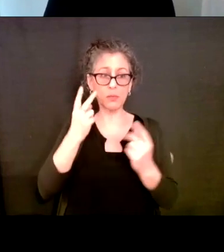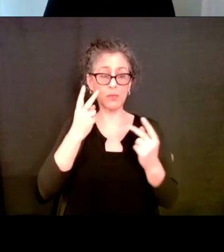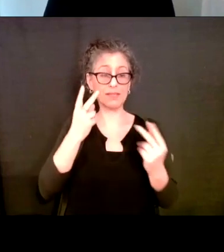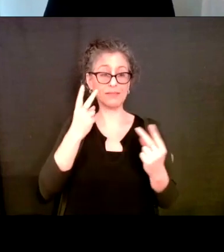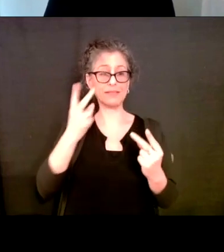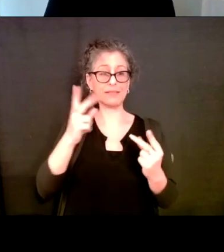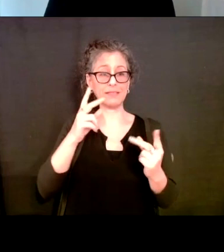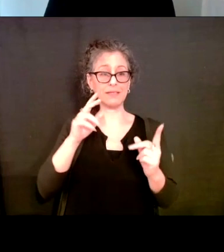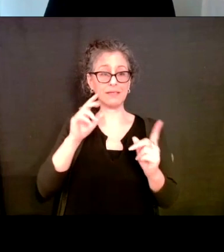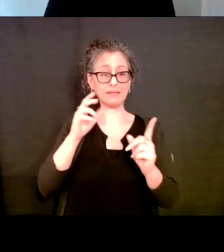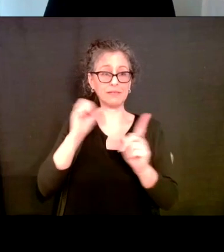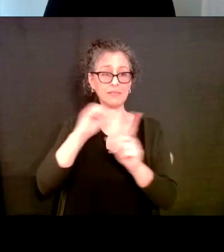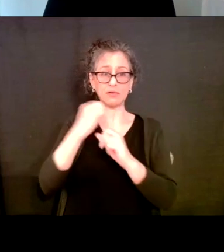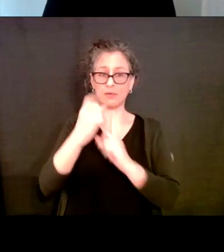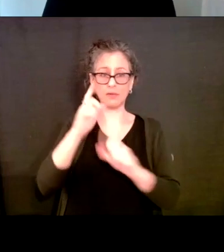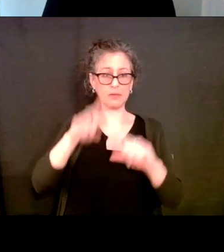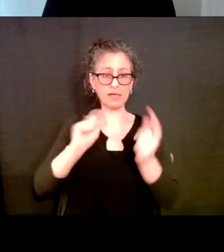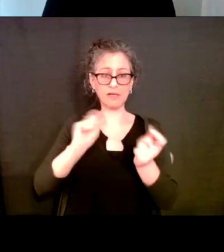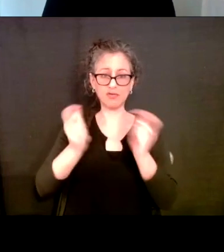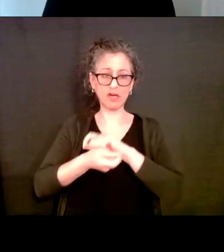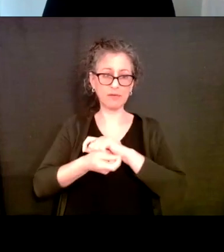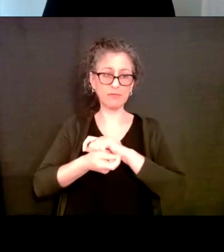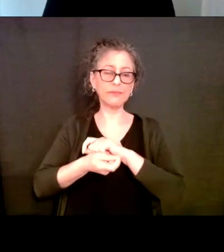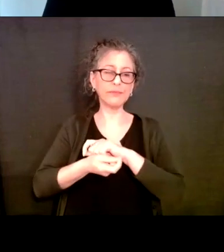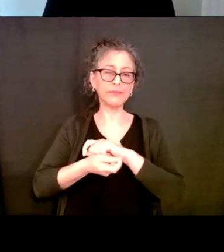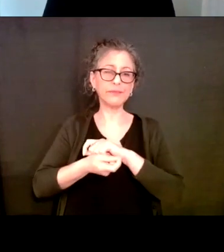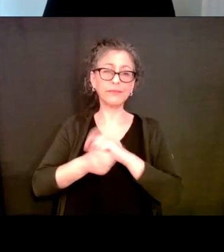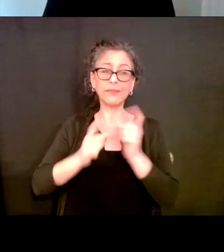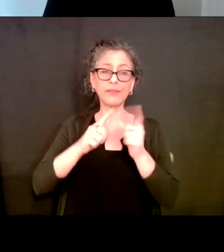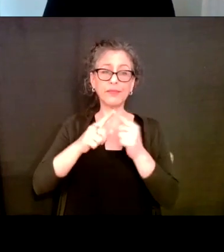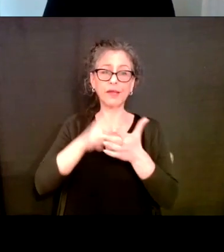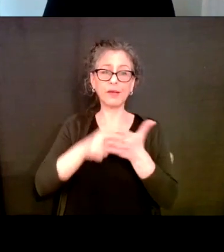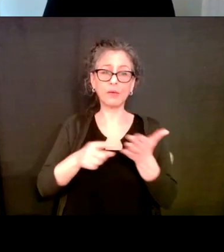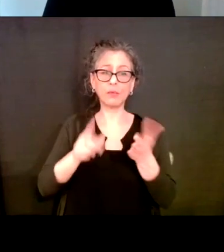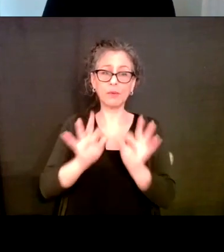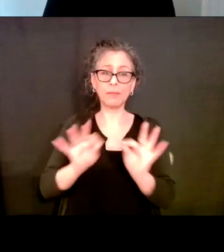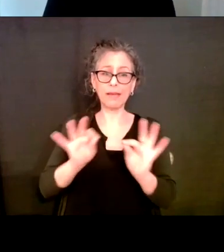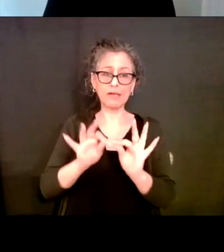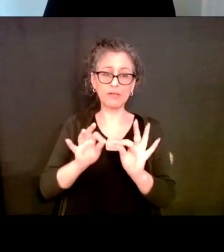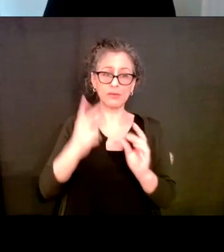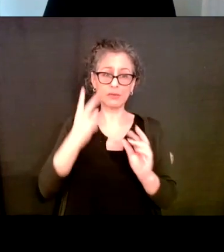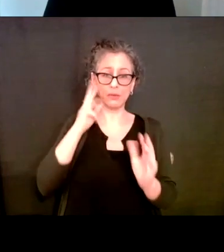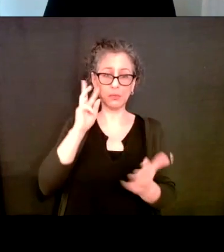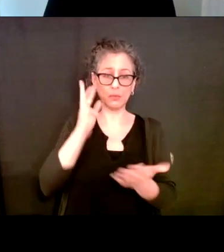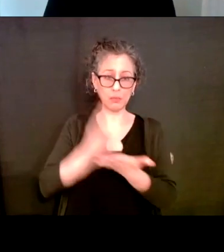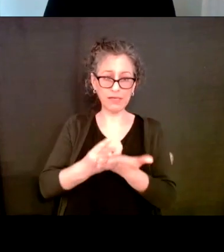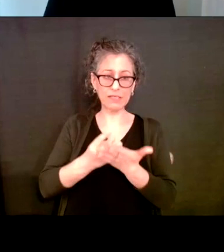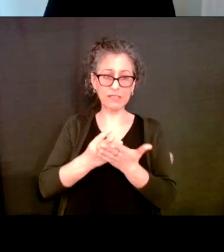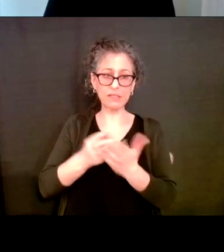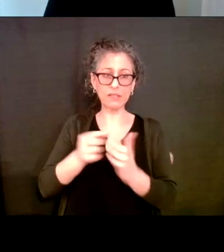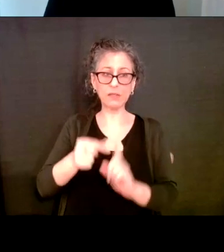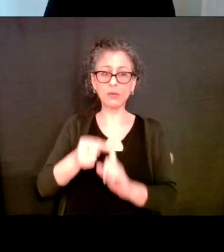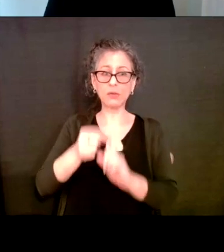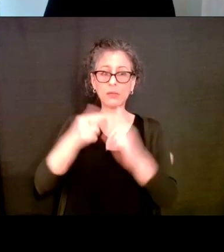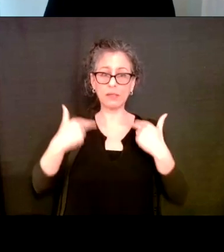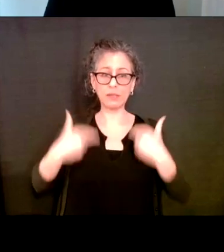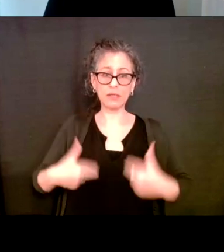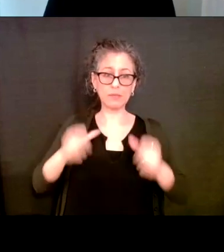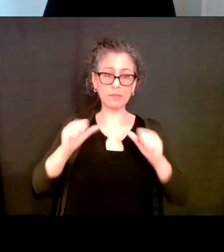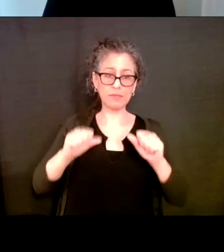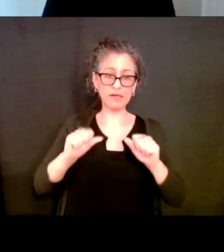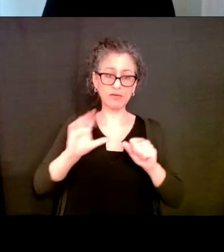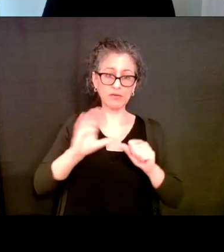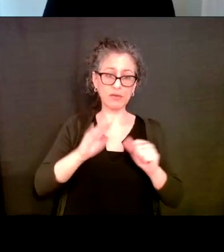that cannot be changed. For what then matters is to bear witness to the uniquely human potential at its